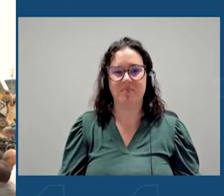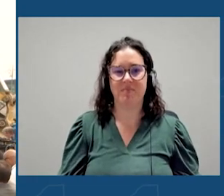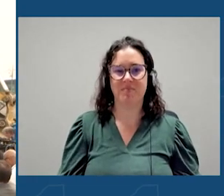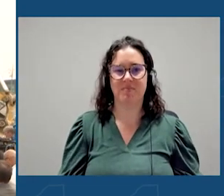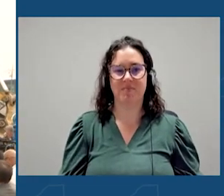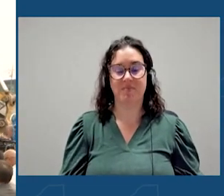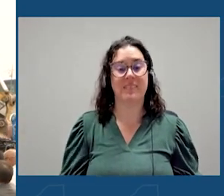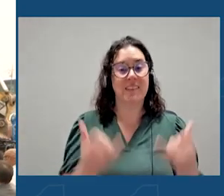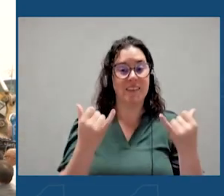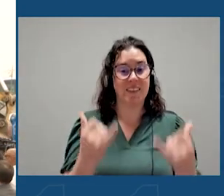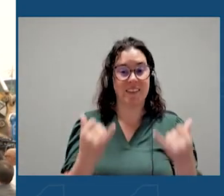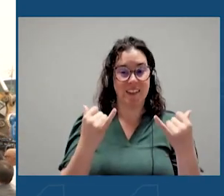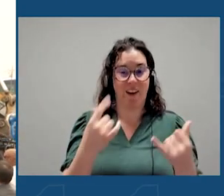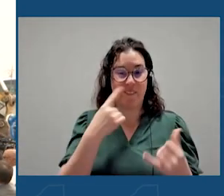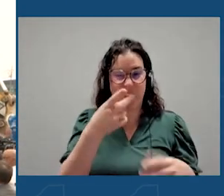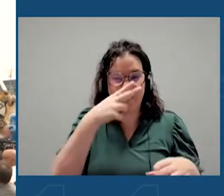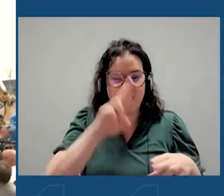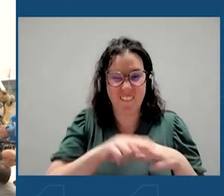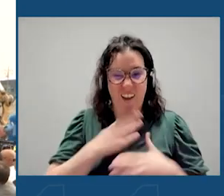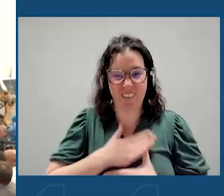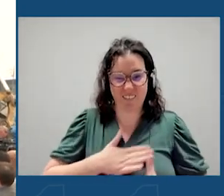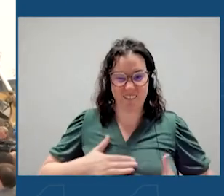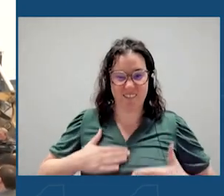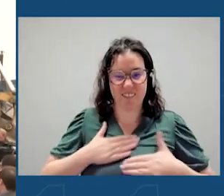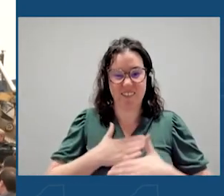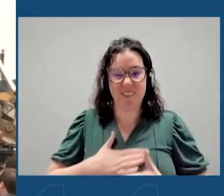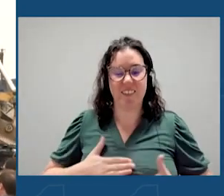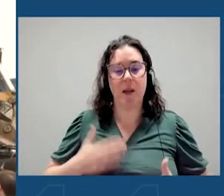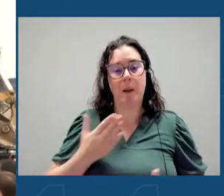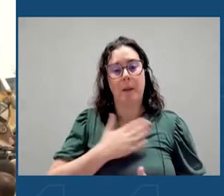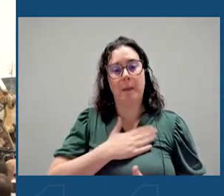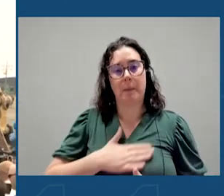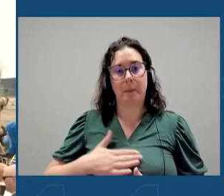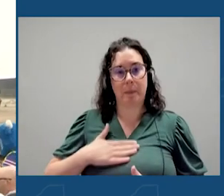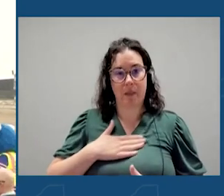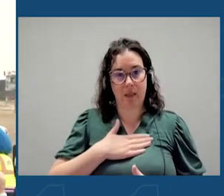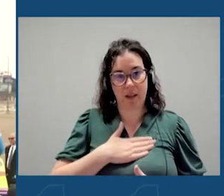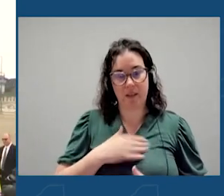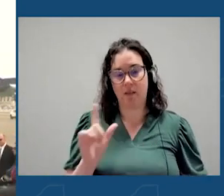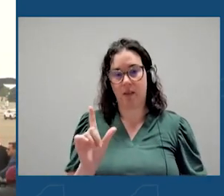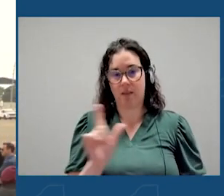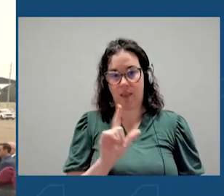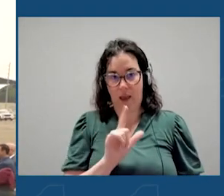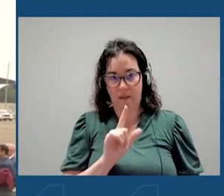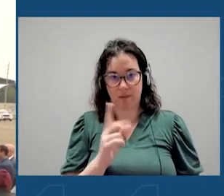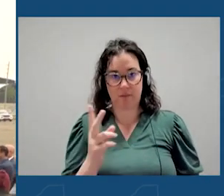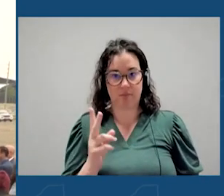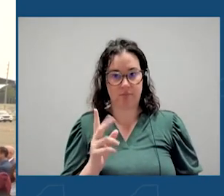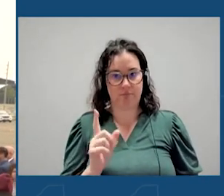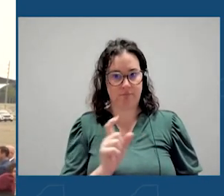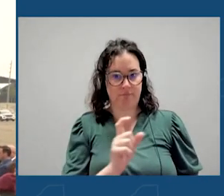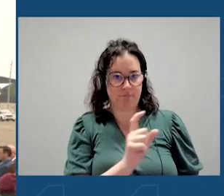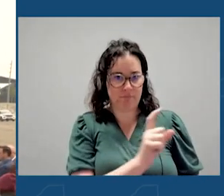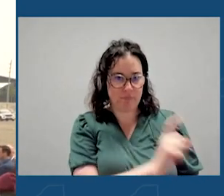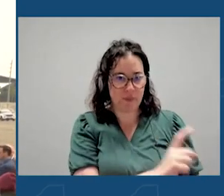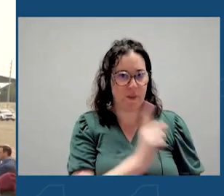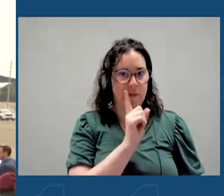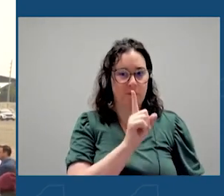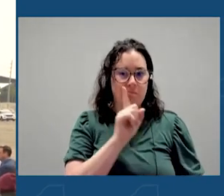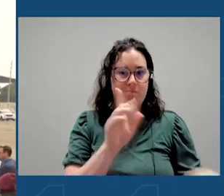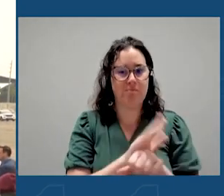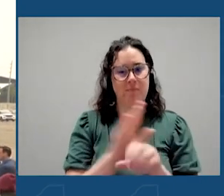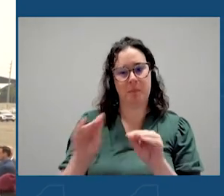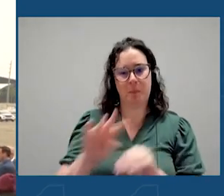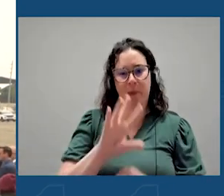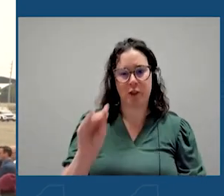And now for the fun. If our guests could please exit to the stage on our left for the ceremonial groundbreaking photo.